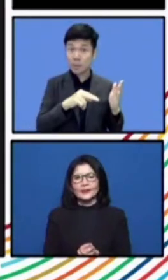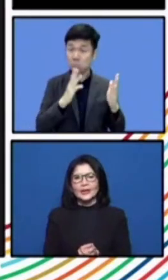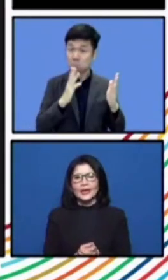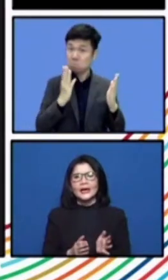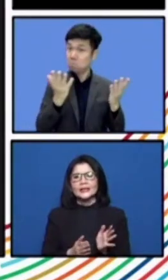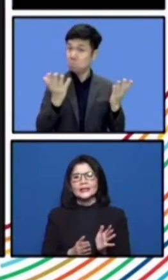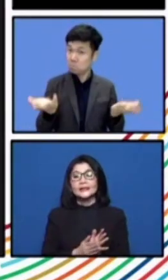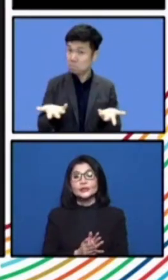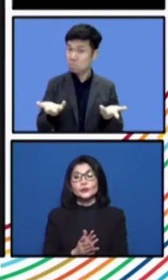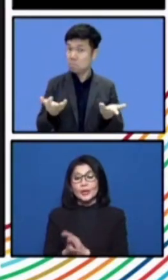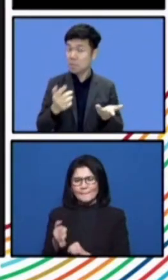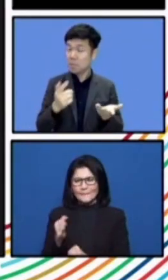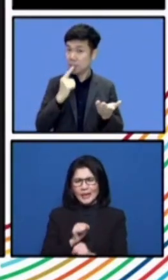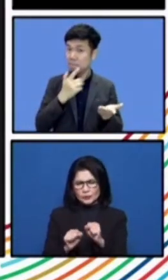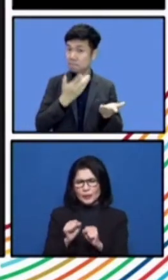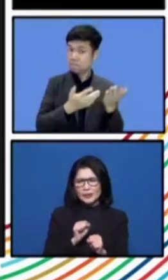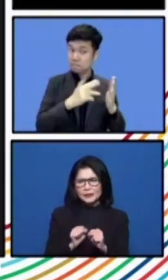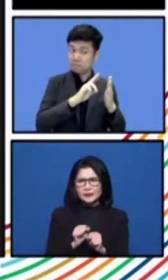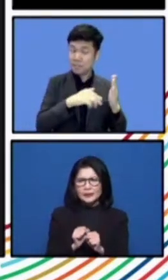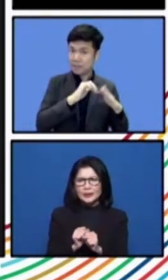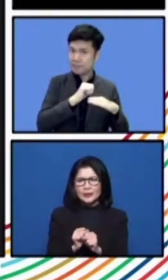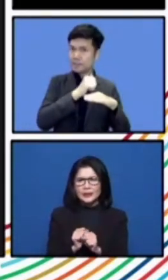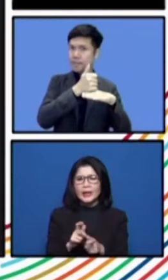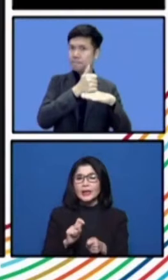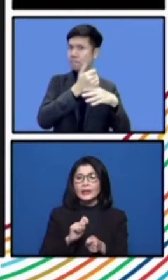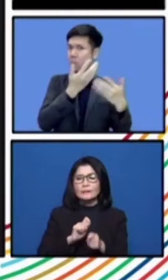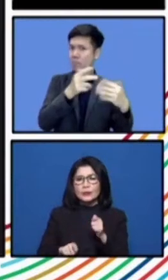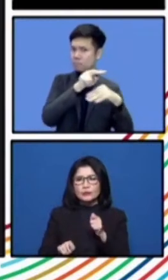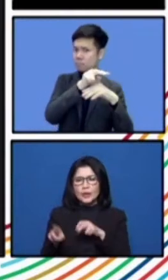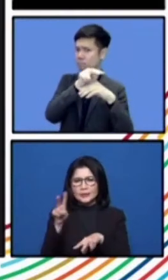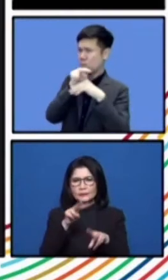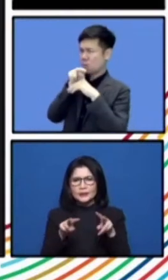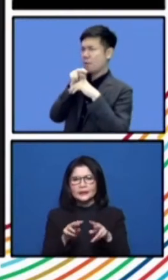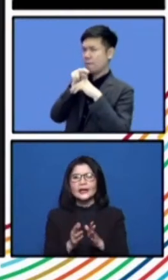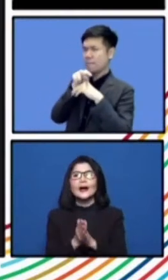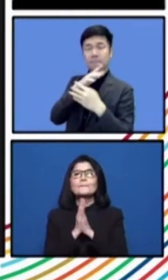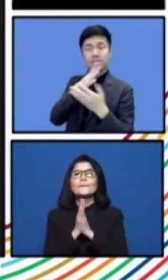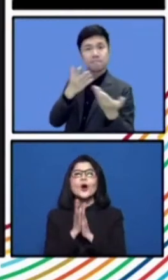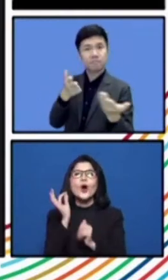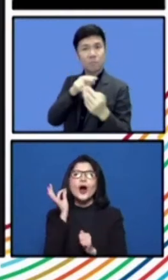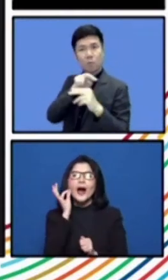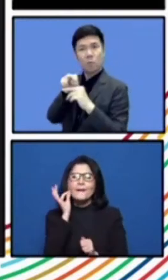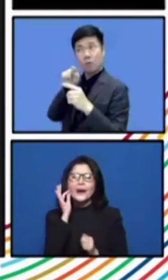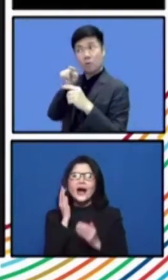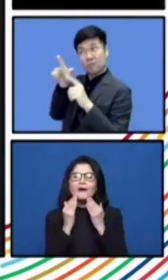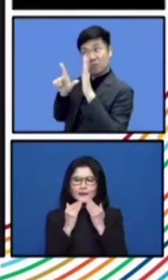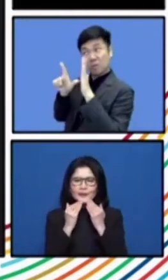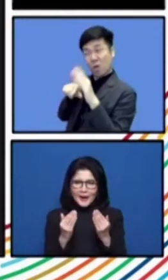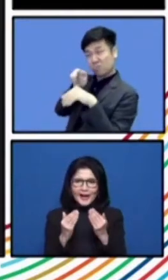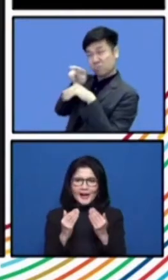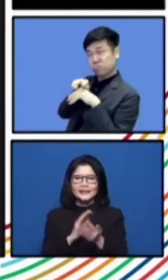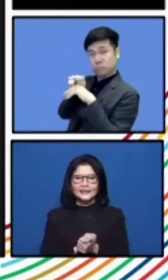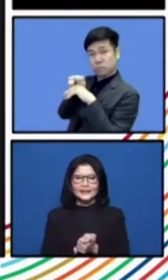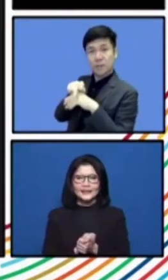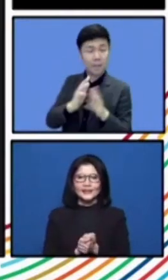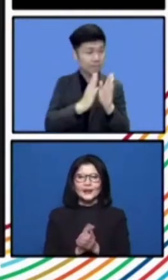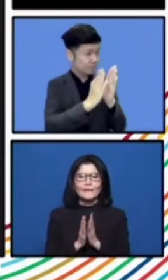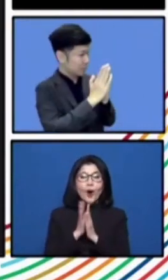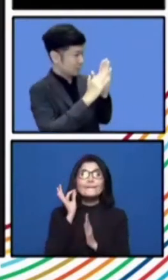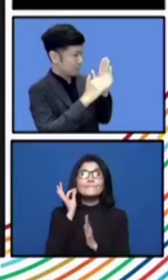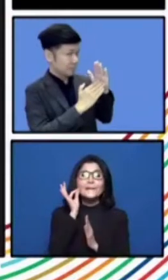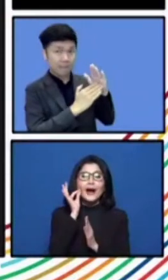setting up some monitoring and enforcement mechanism goodbye thank you for your intervention we will now move on thank you please